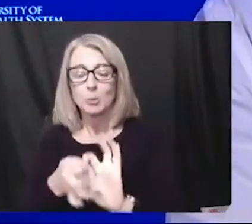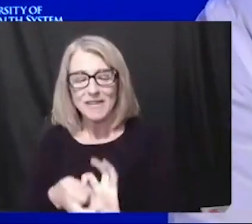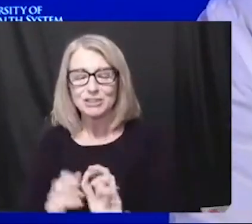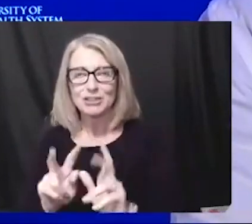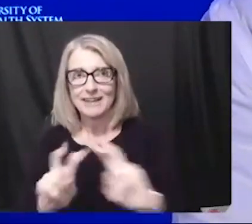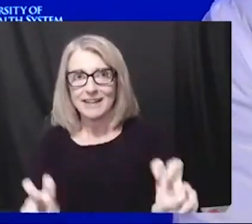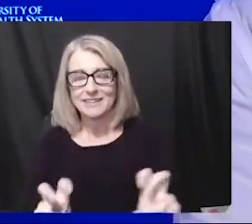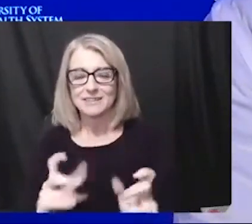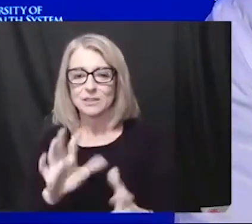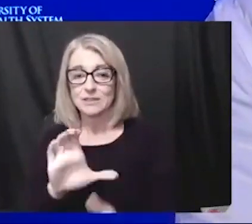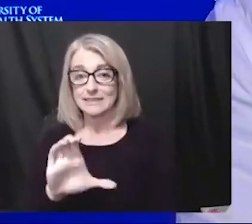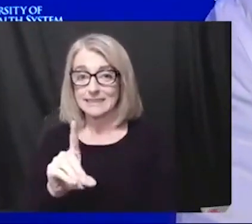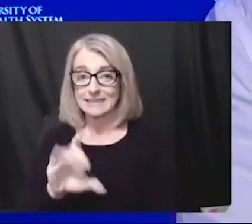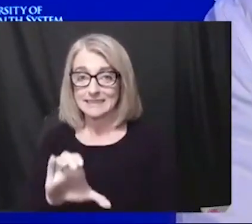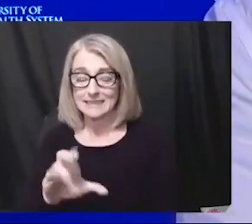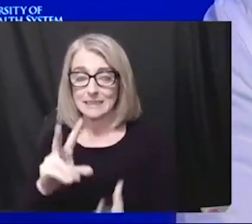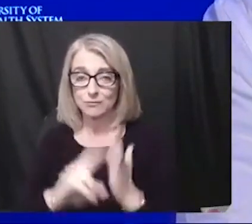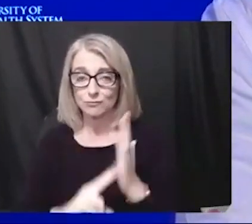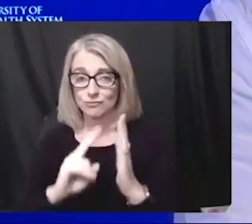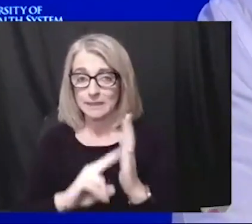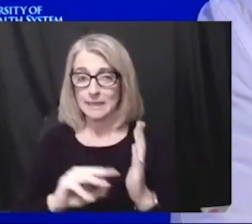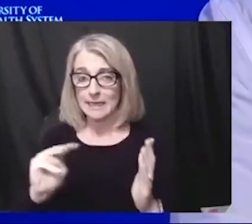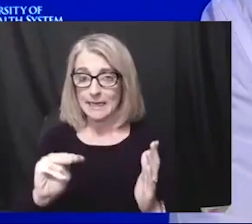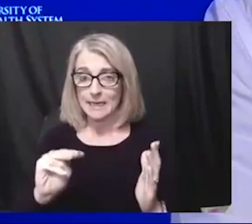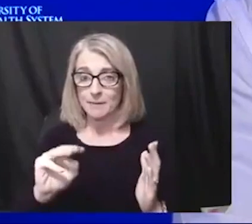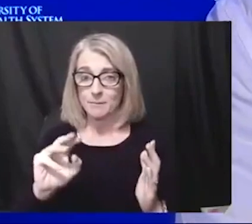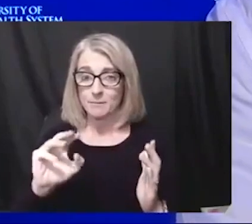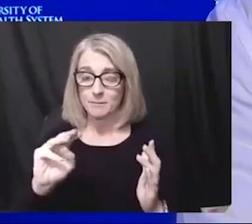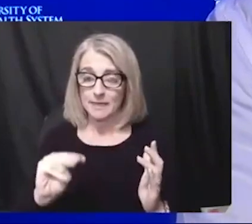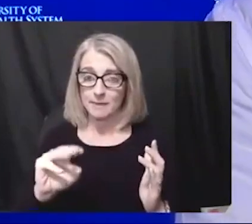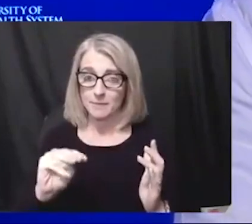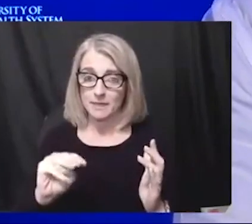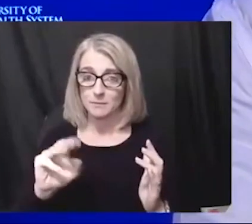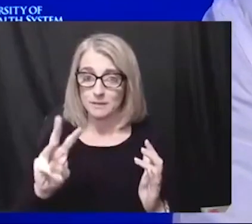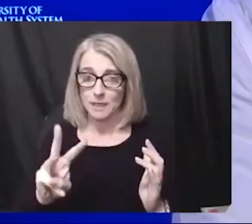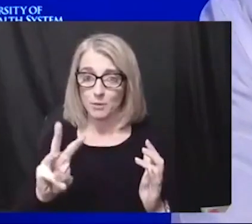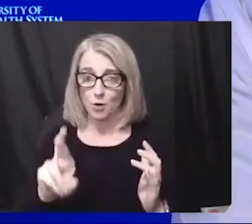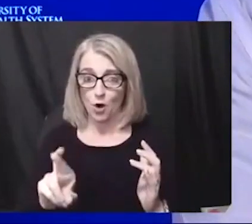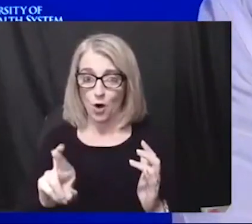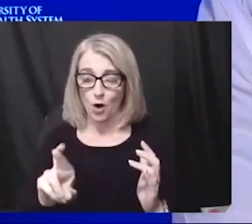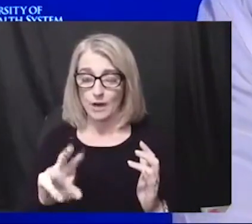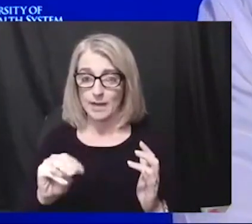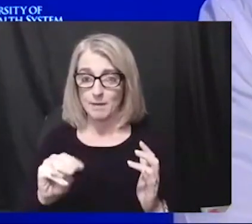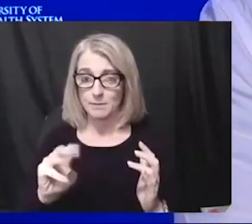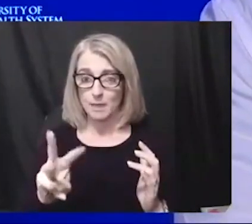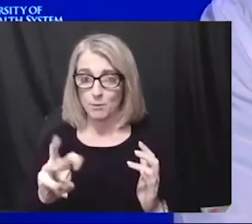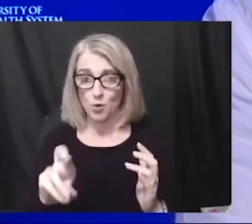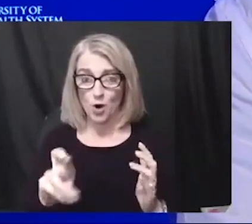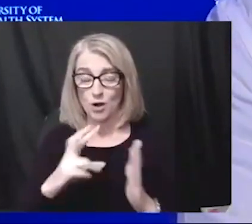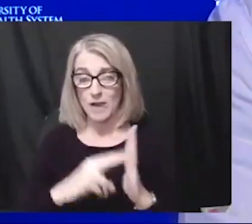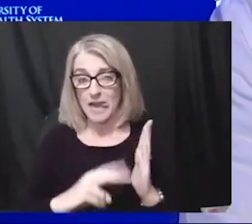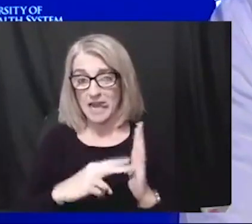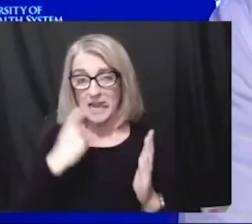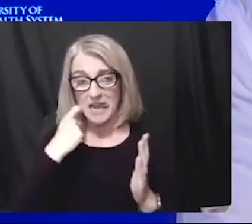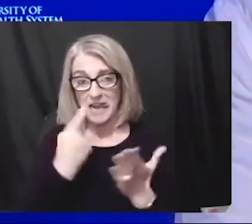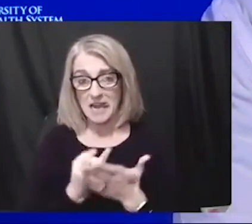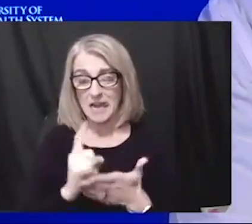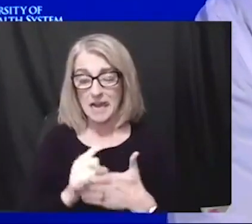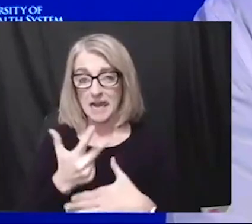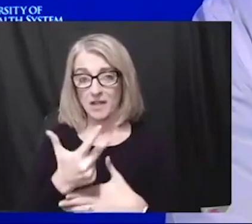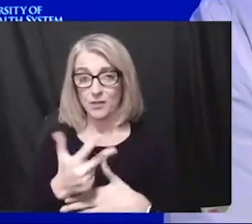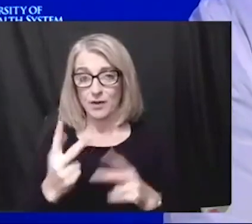for the consequences of that choice. And that's pretty simple, right? My daughter would come down sometimes in the morning when she was young,